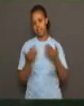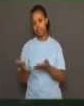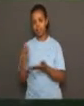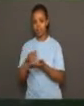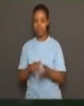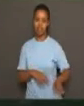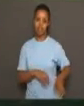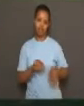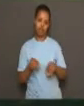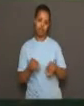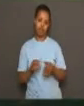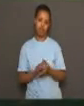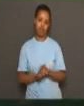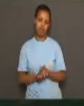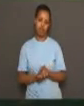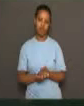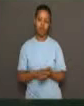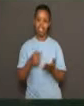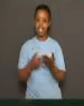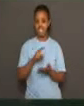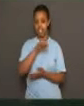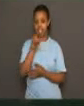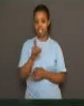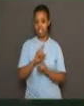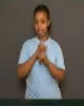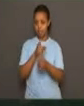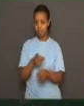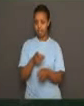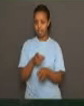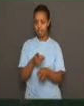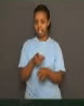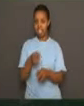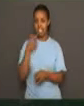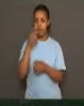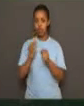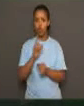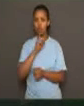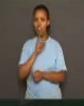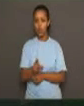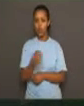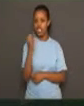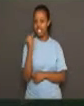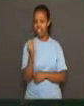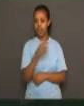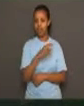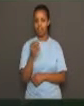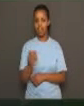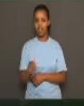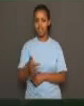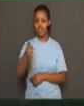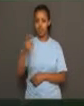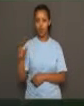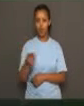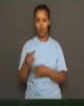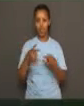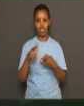Welcome back, students. To answer the question, we could say that the strongest and fastest